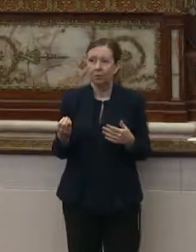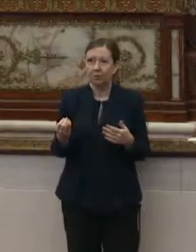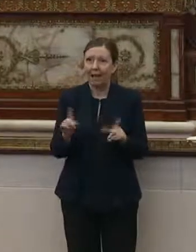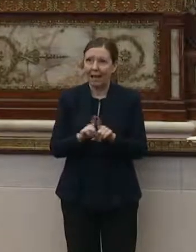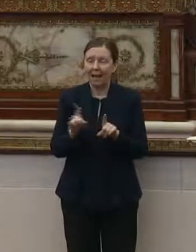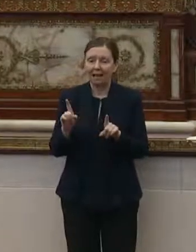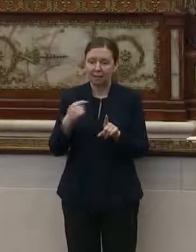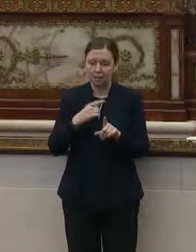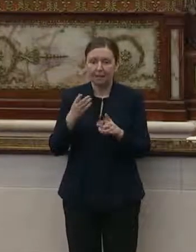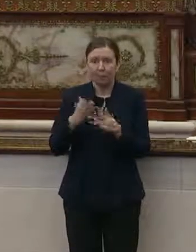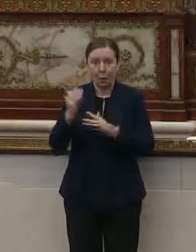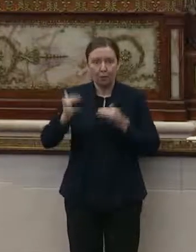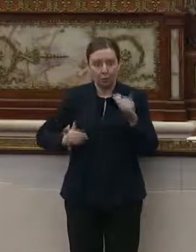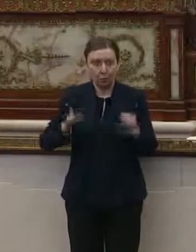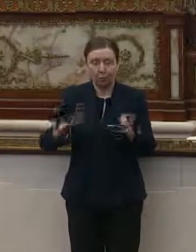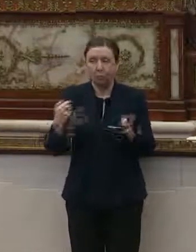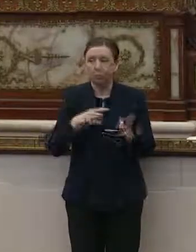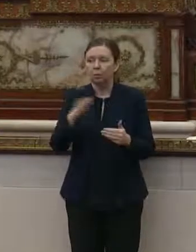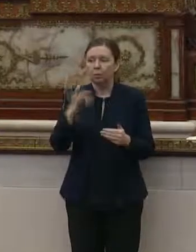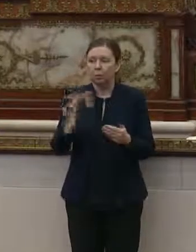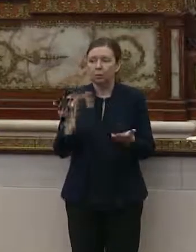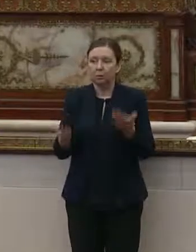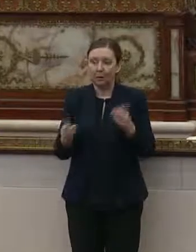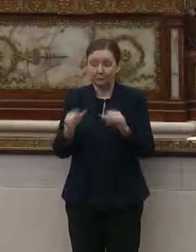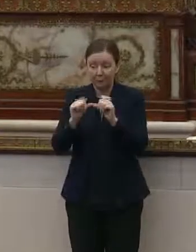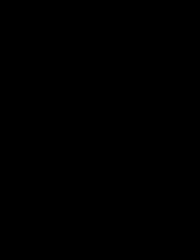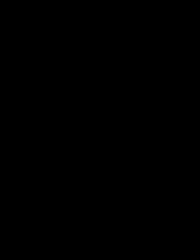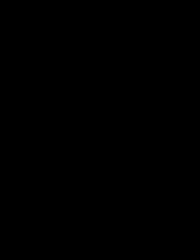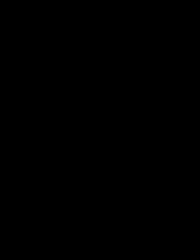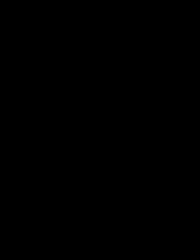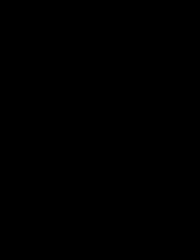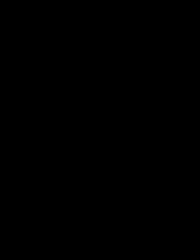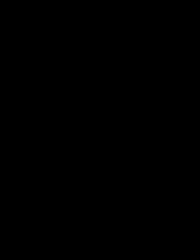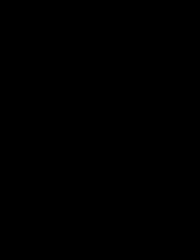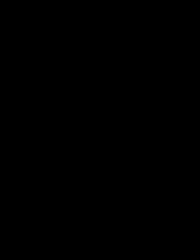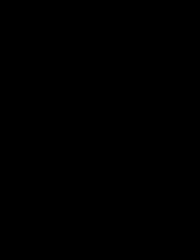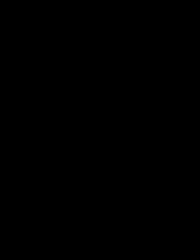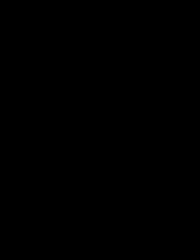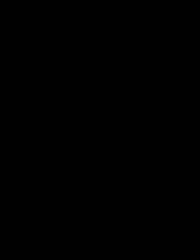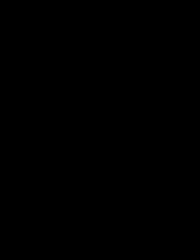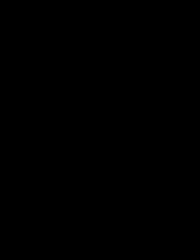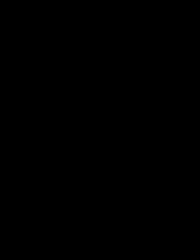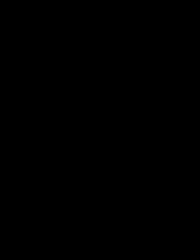we will probably continue to shift,